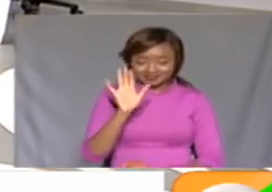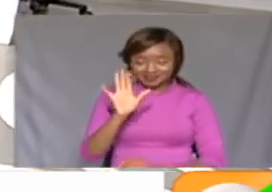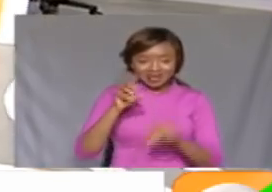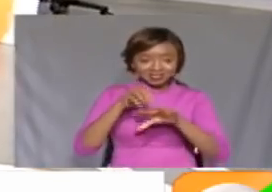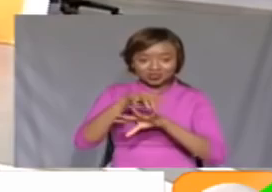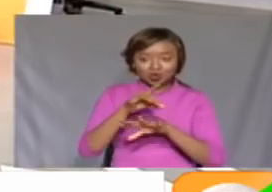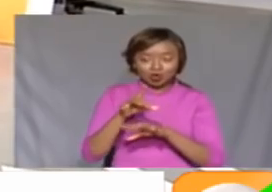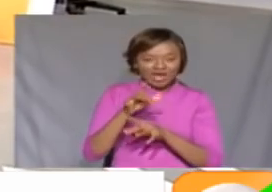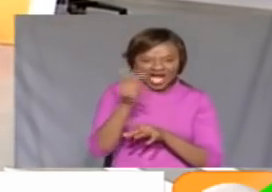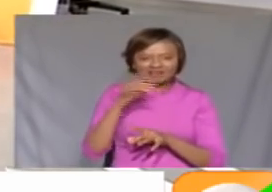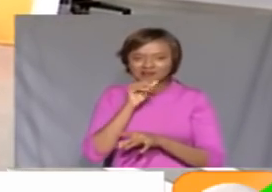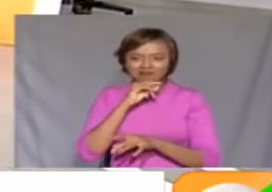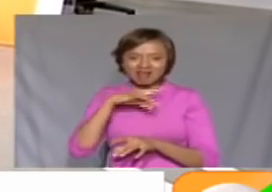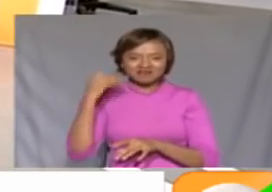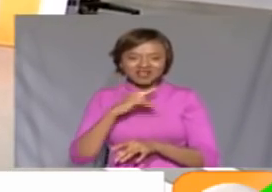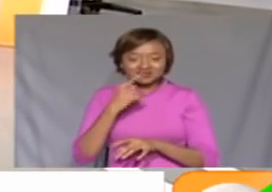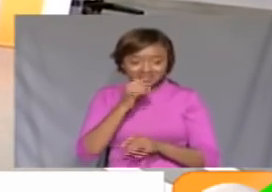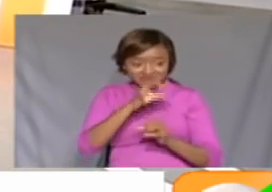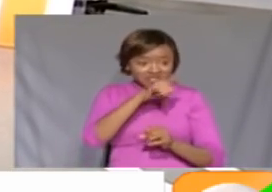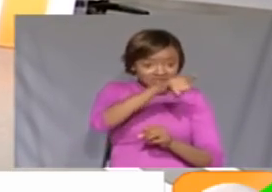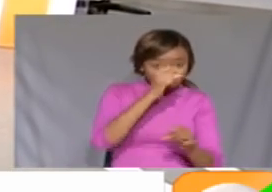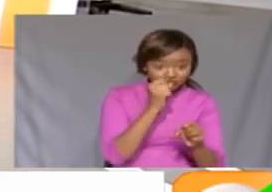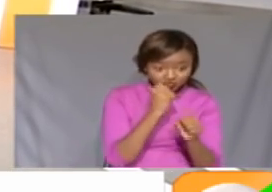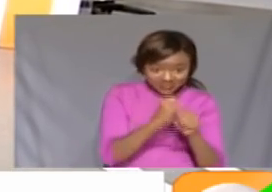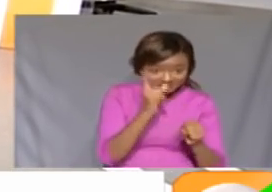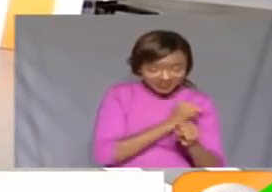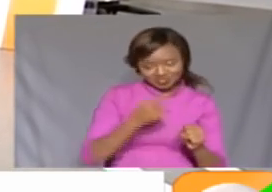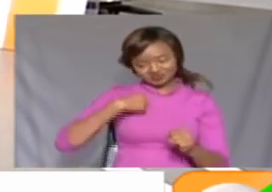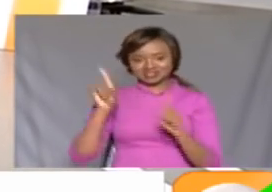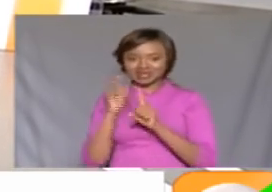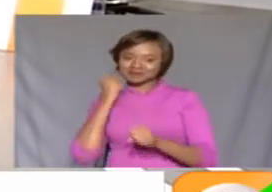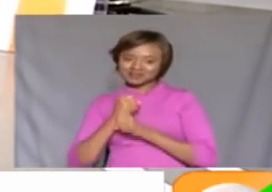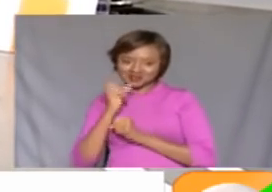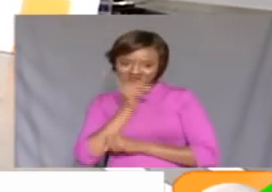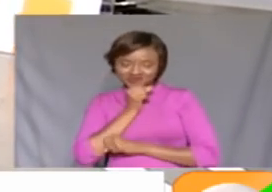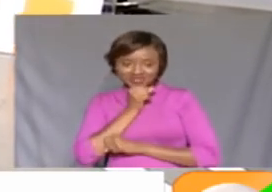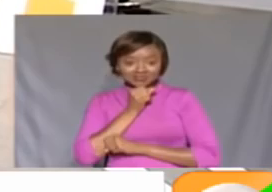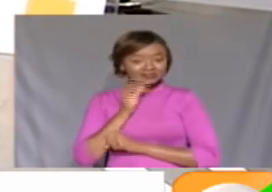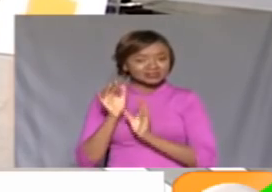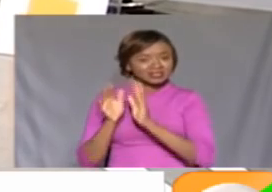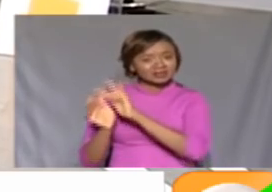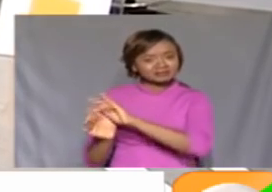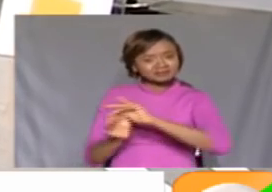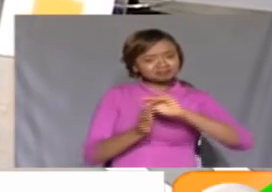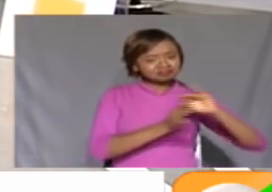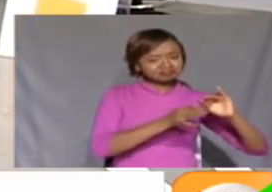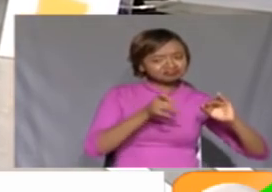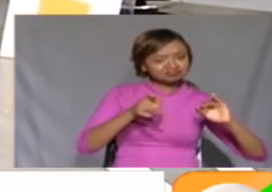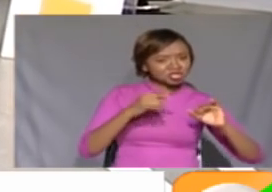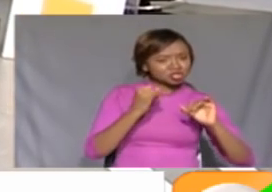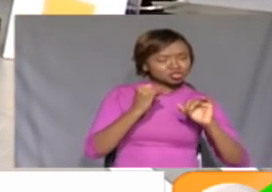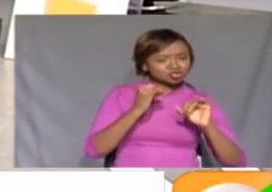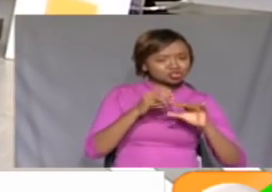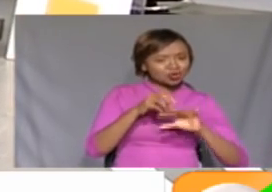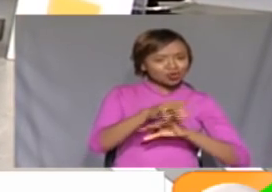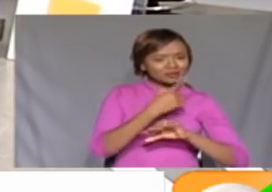some people, he's saying, greedy people around the president. He's saying, oh, you know, I know the president meant well when we were transferring these functions. But now there are